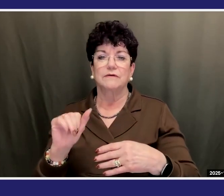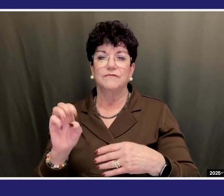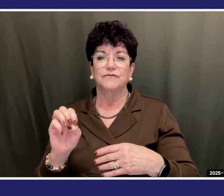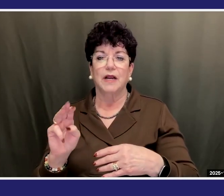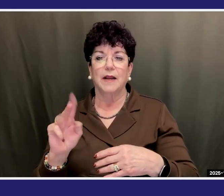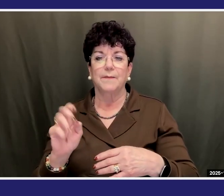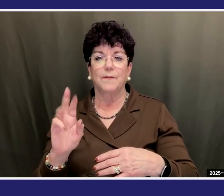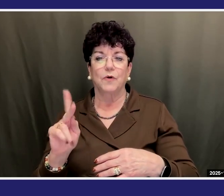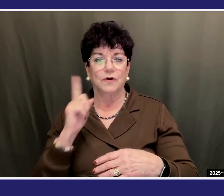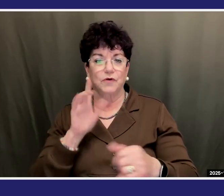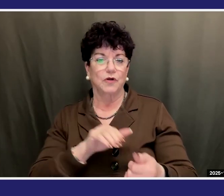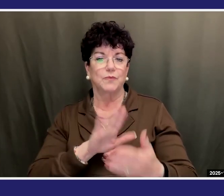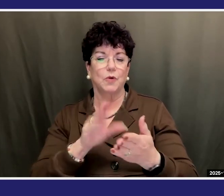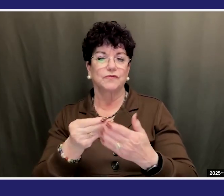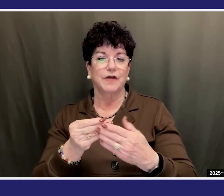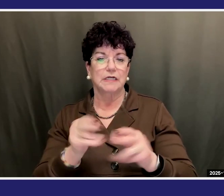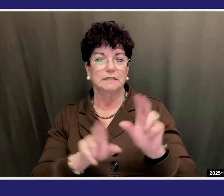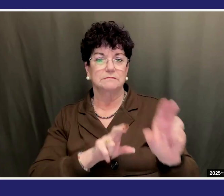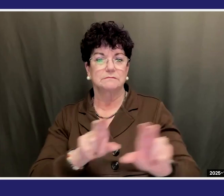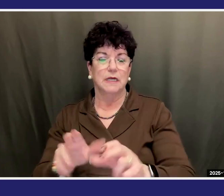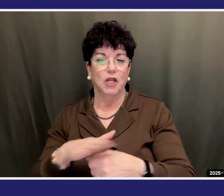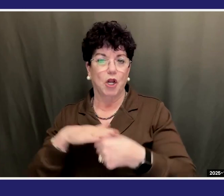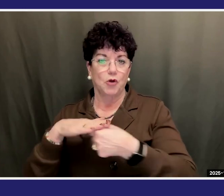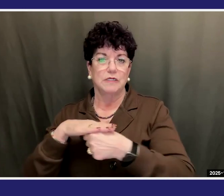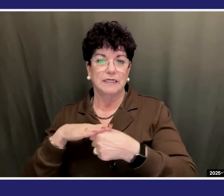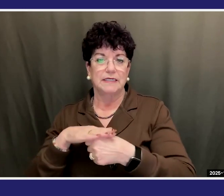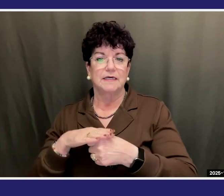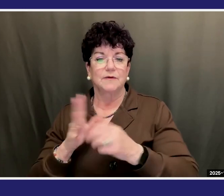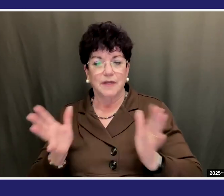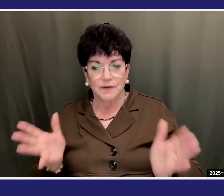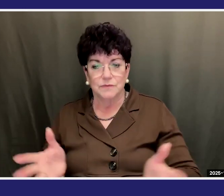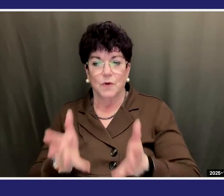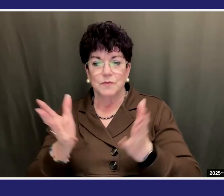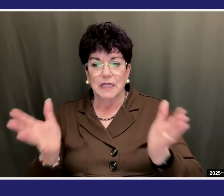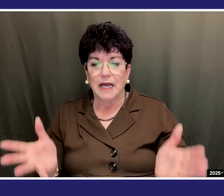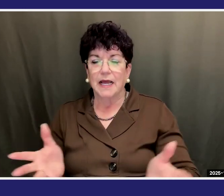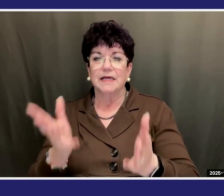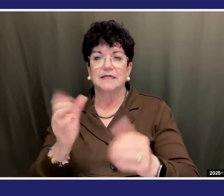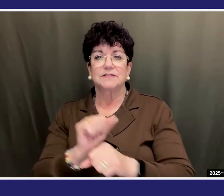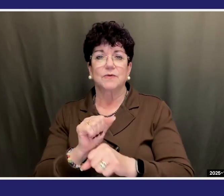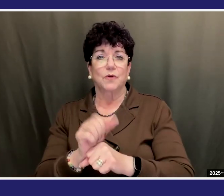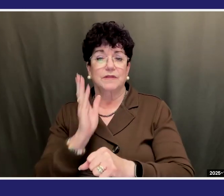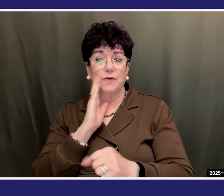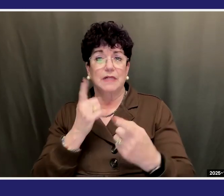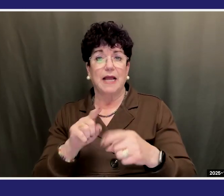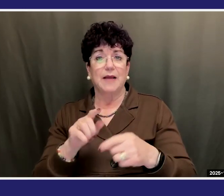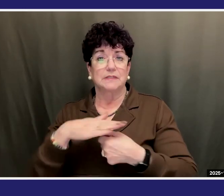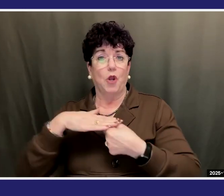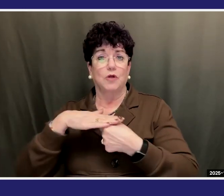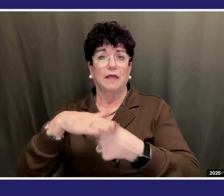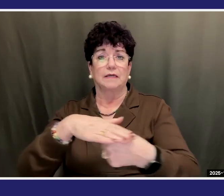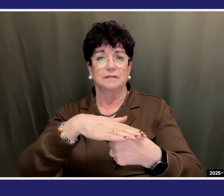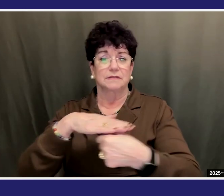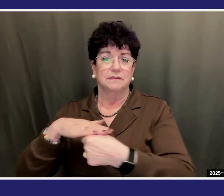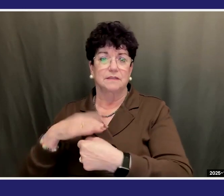funding at the local level, really it's intended to mobilize the work that's going to happen at the local level. So we're investing